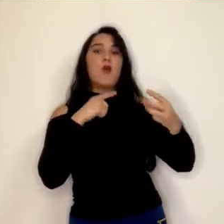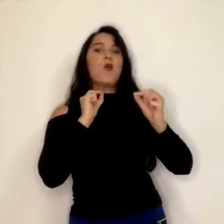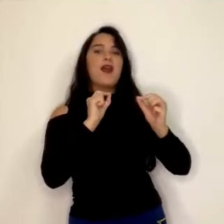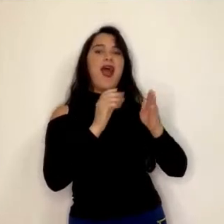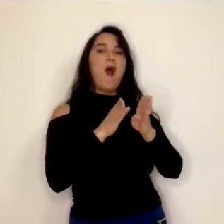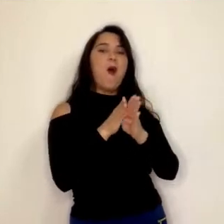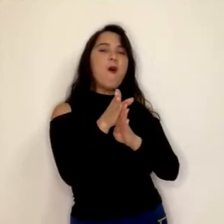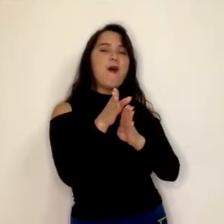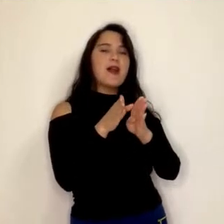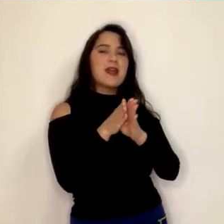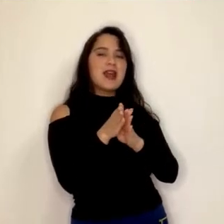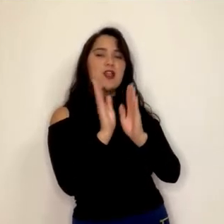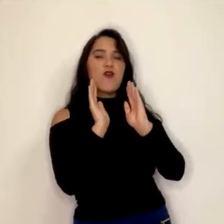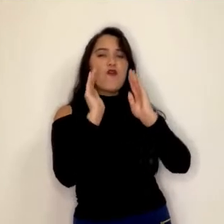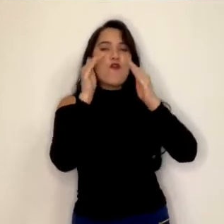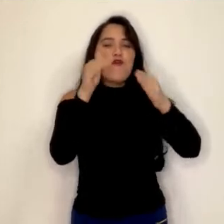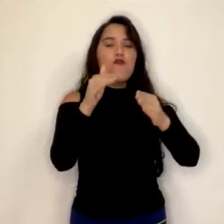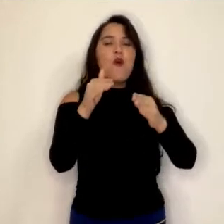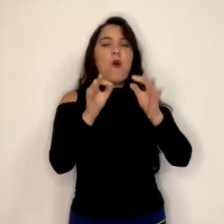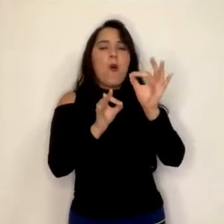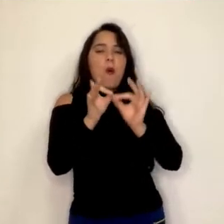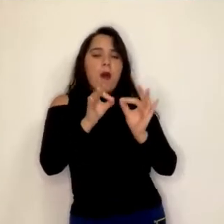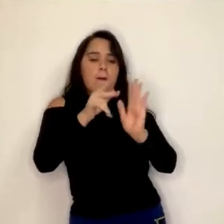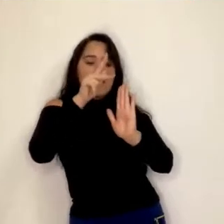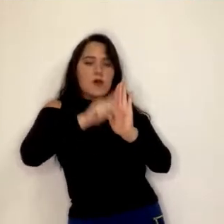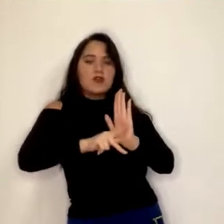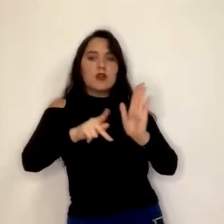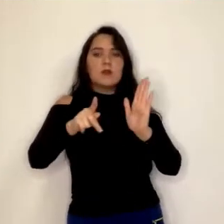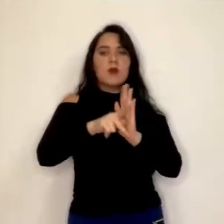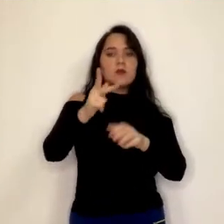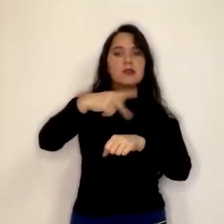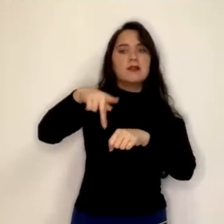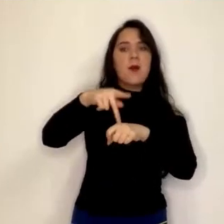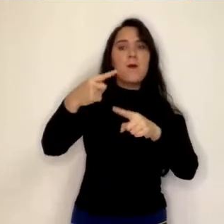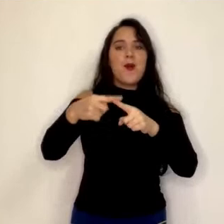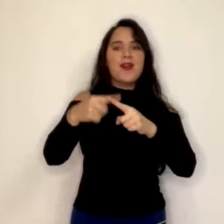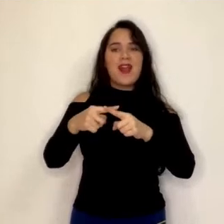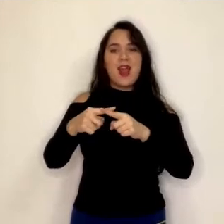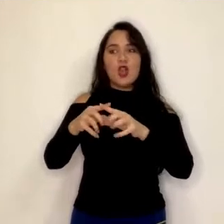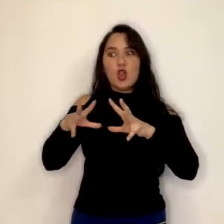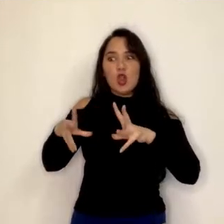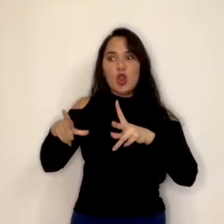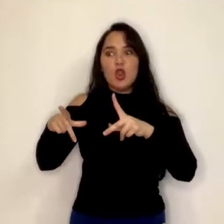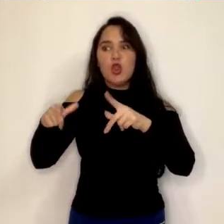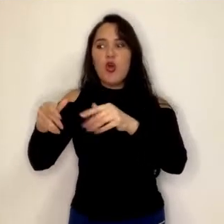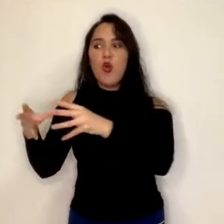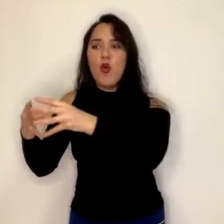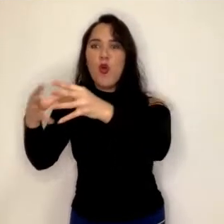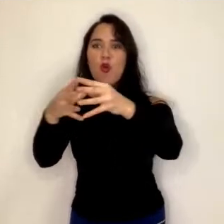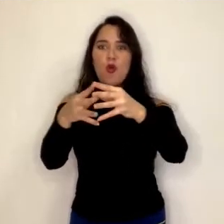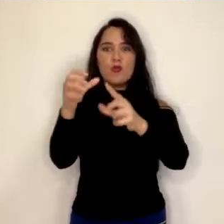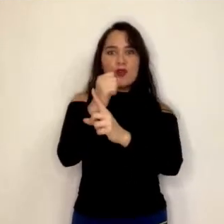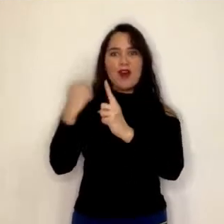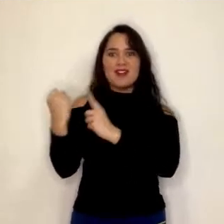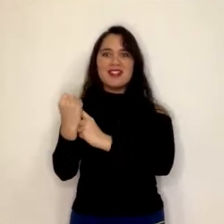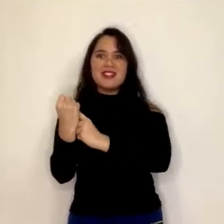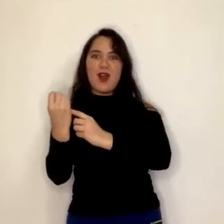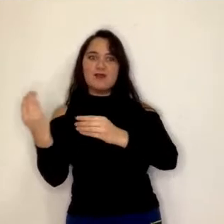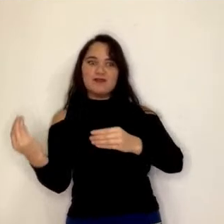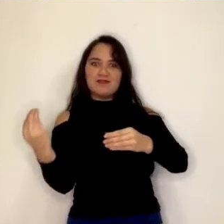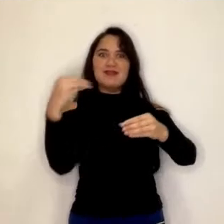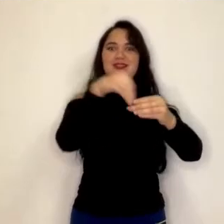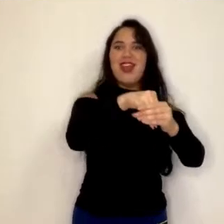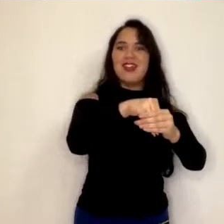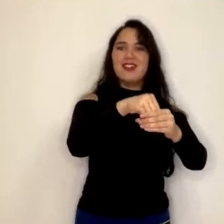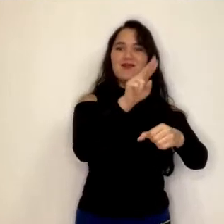guided towards a national project because the nation is there. And I've always had